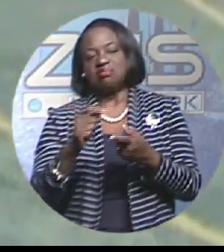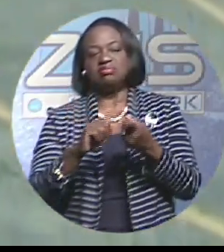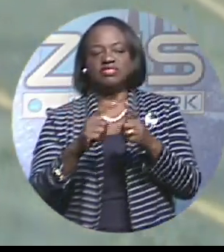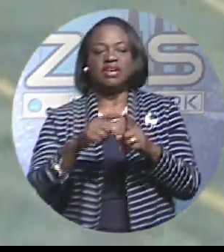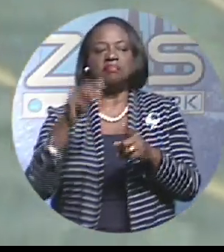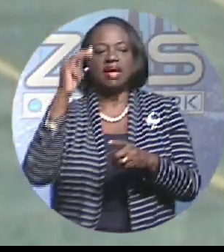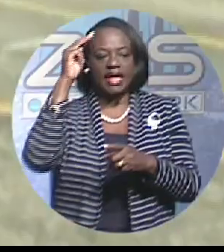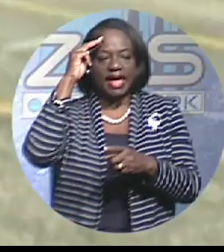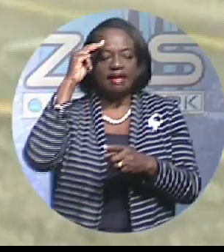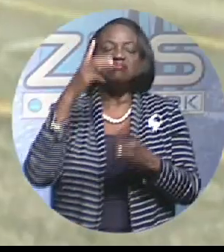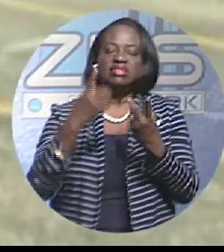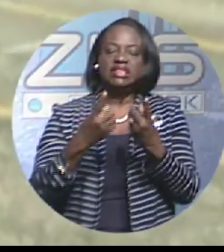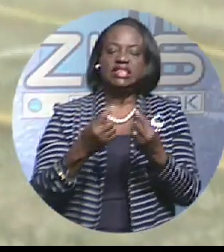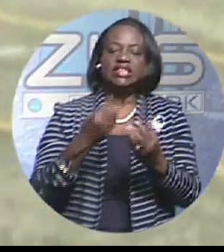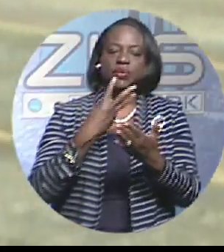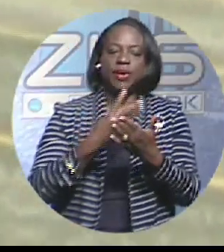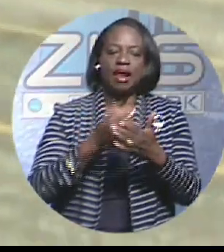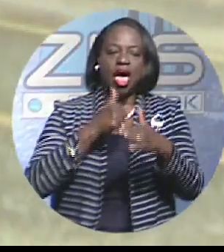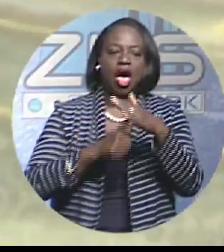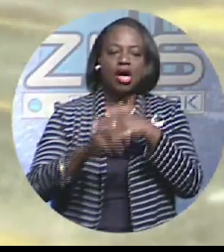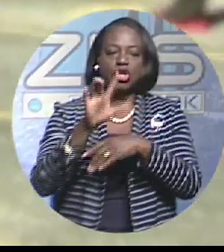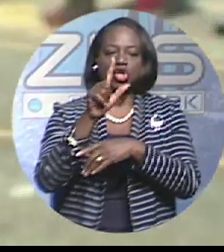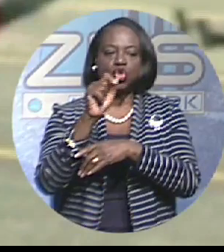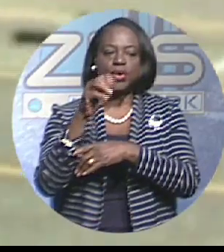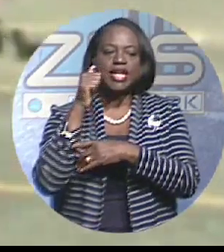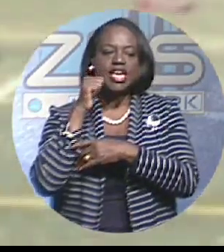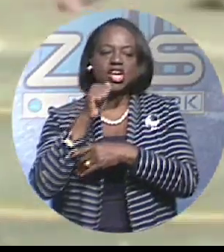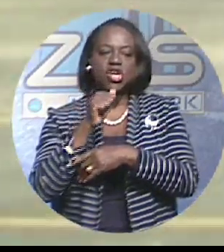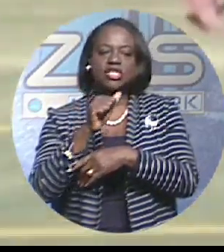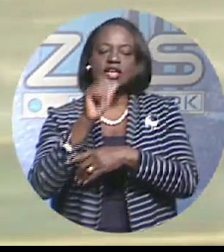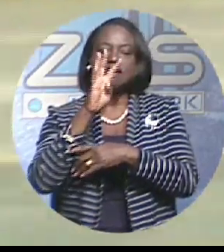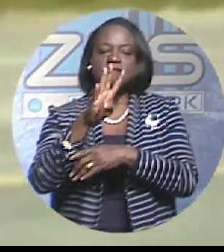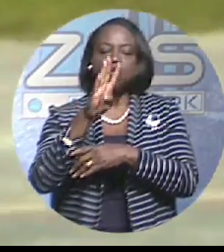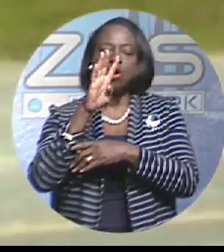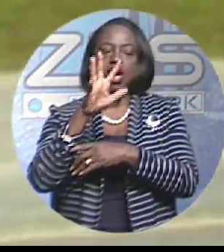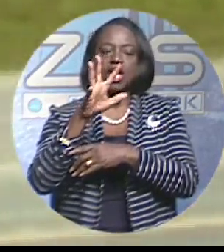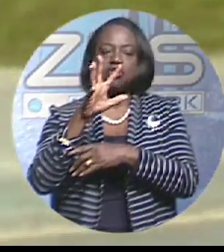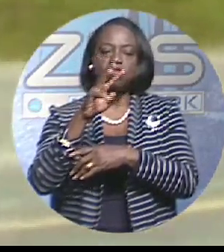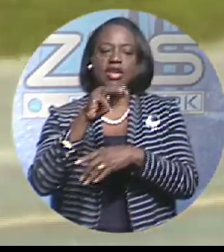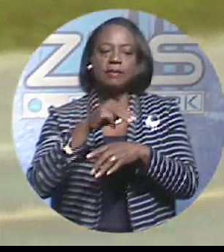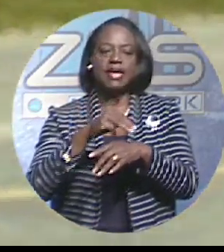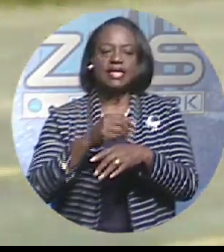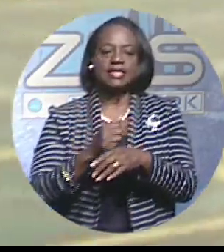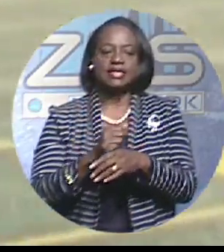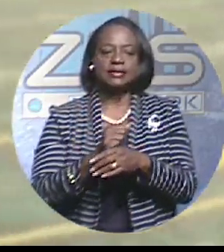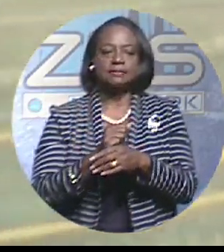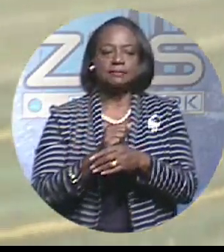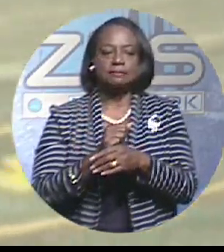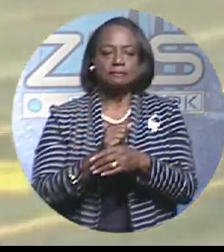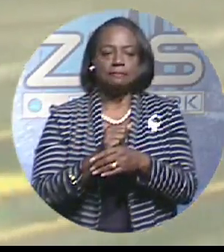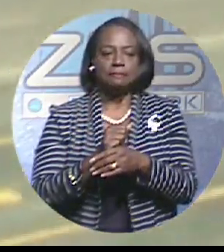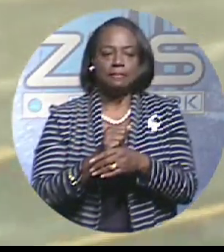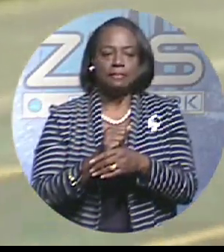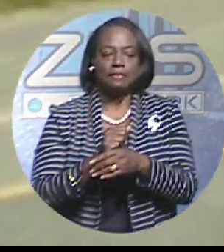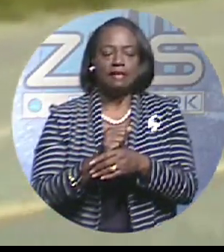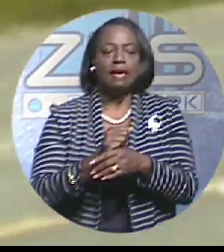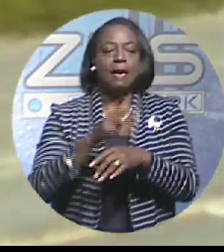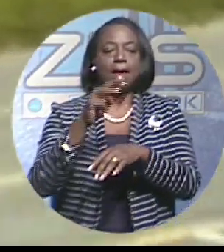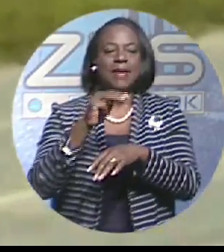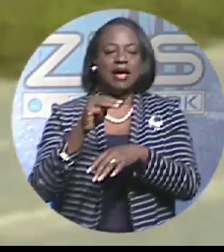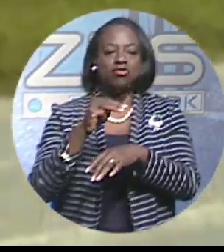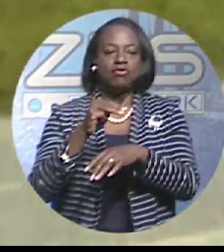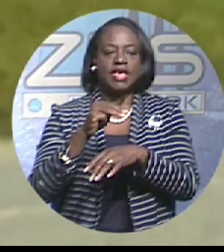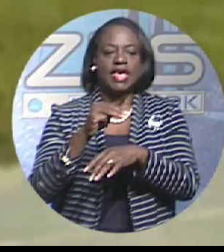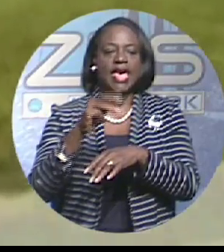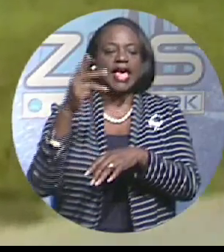did well. Under 20 girls, 400 meters, stopping the domination from Mangrove Key